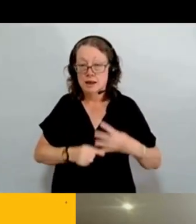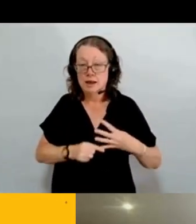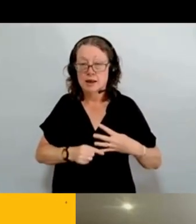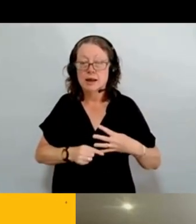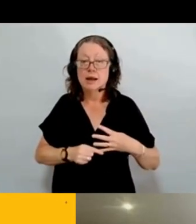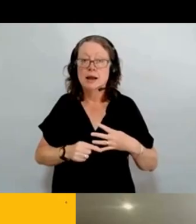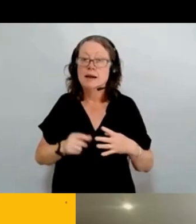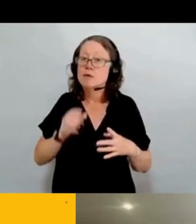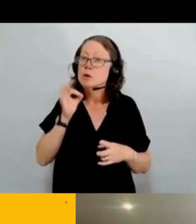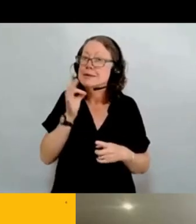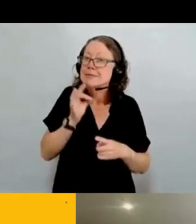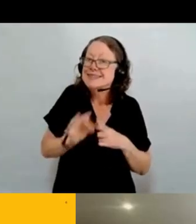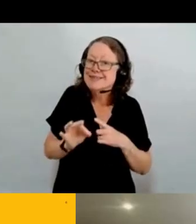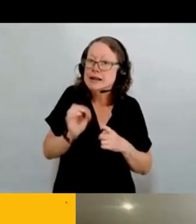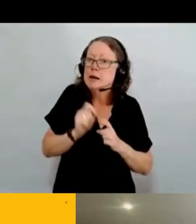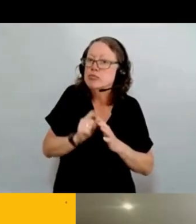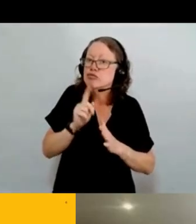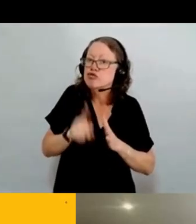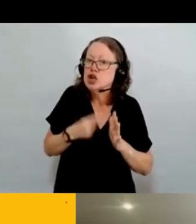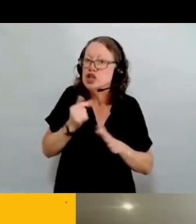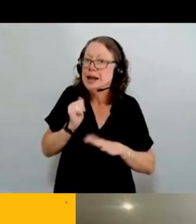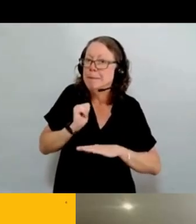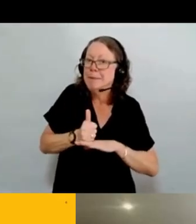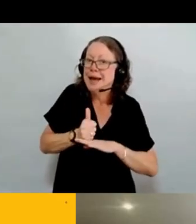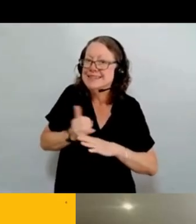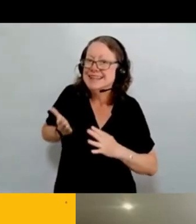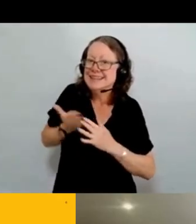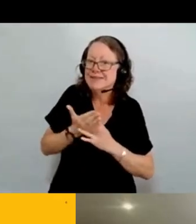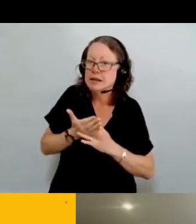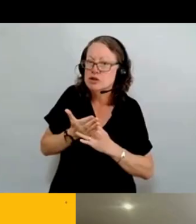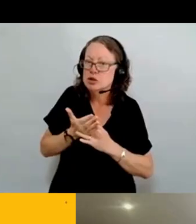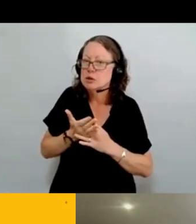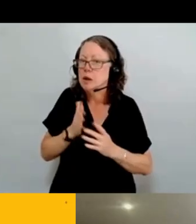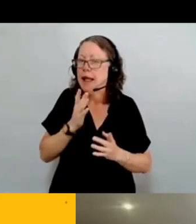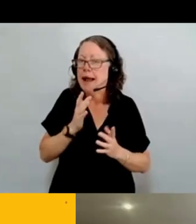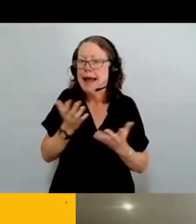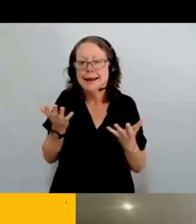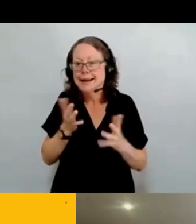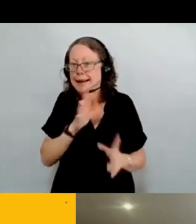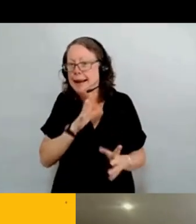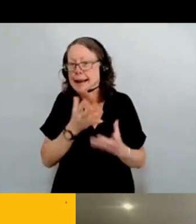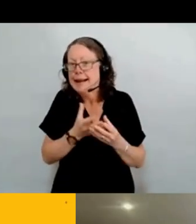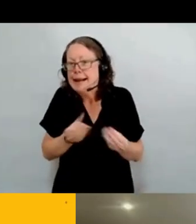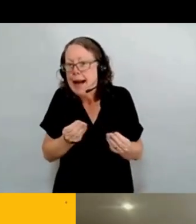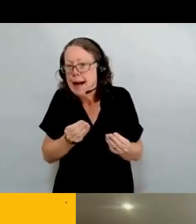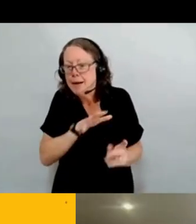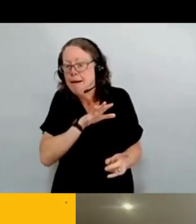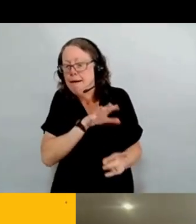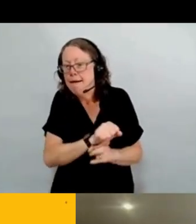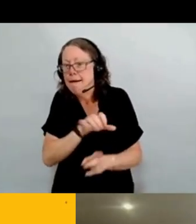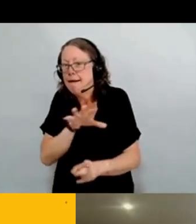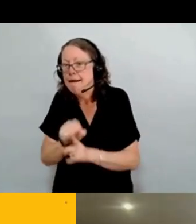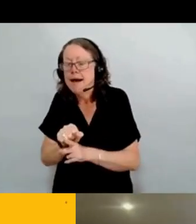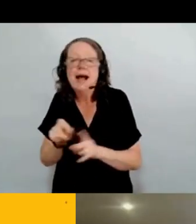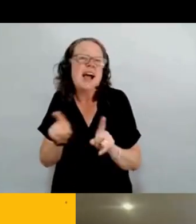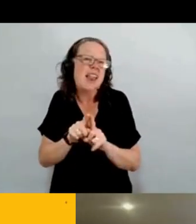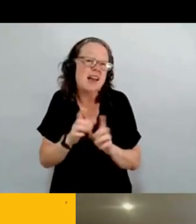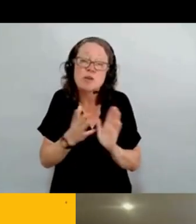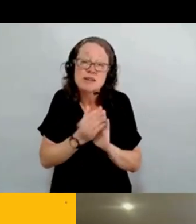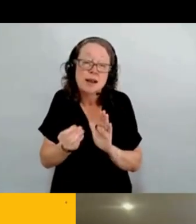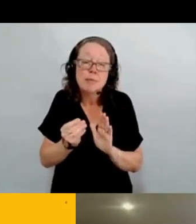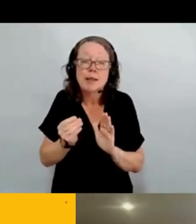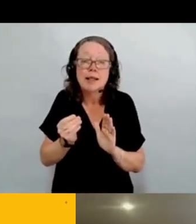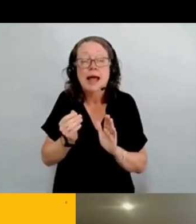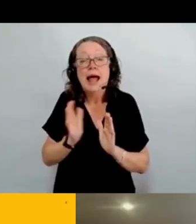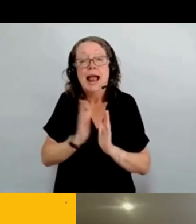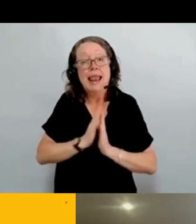interventions which we think are needed and kind of gaps in the sector. And an example of this I touched on earlier was the Libraries for Primaries programme. We've seen